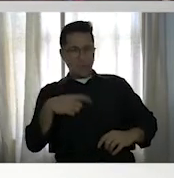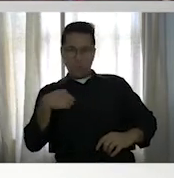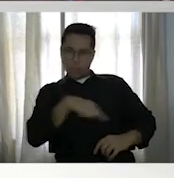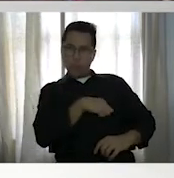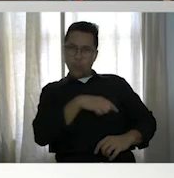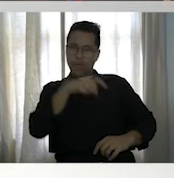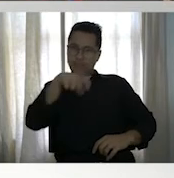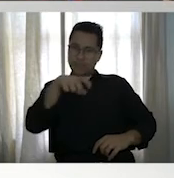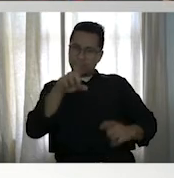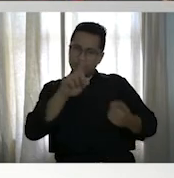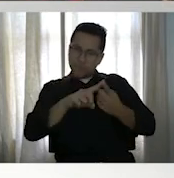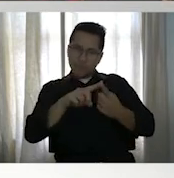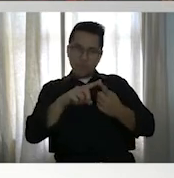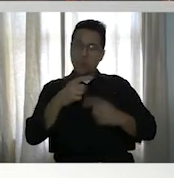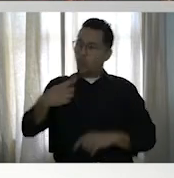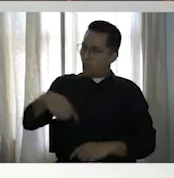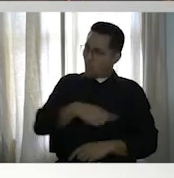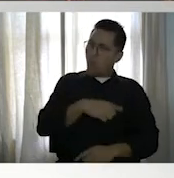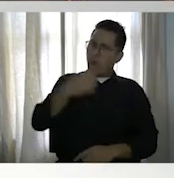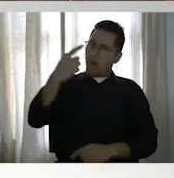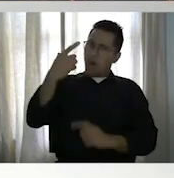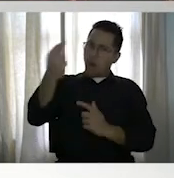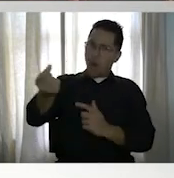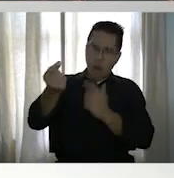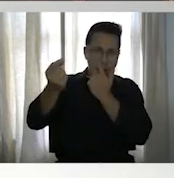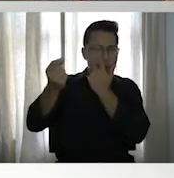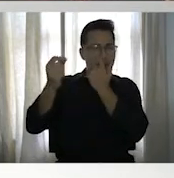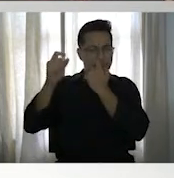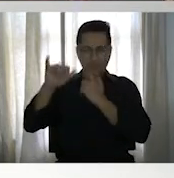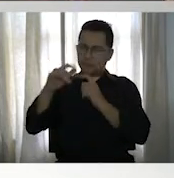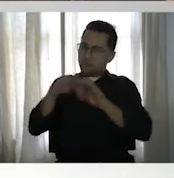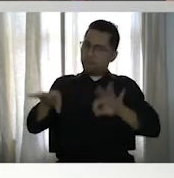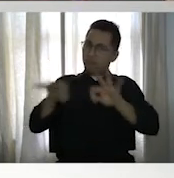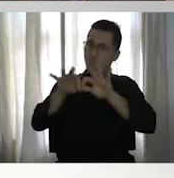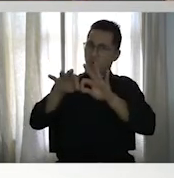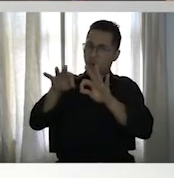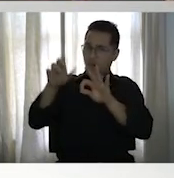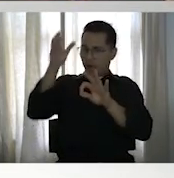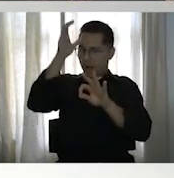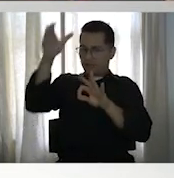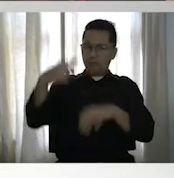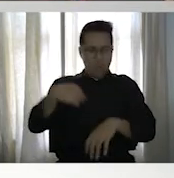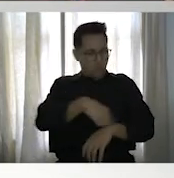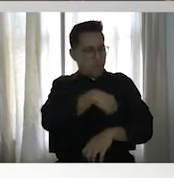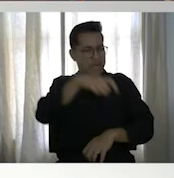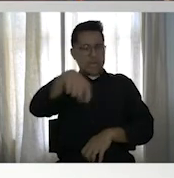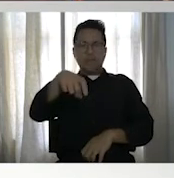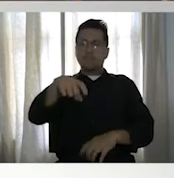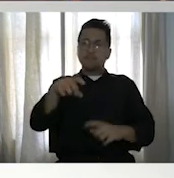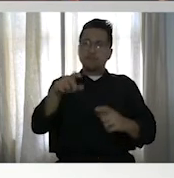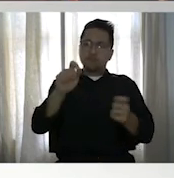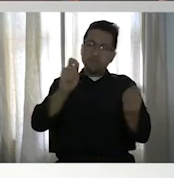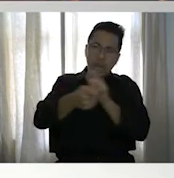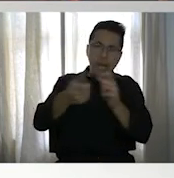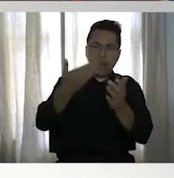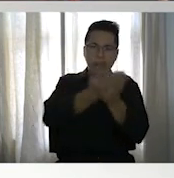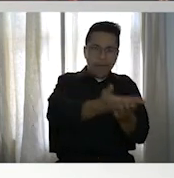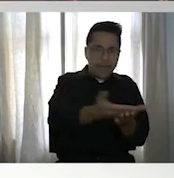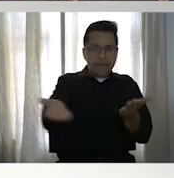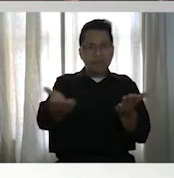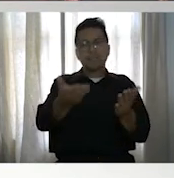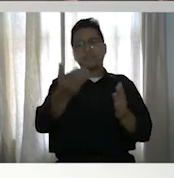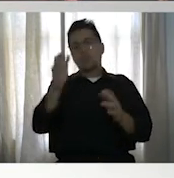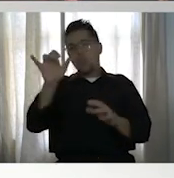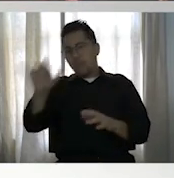we go is a very important concept. I think we need to change this or that to make it work. And they